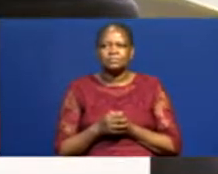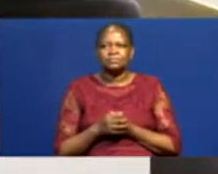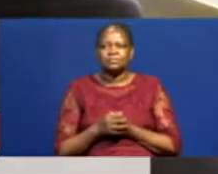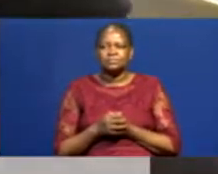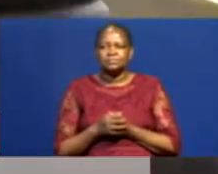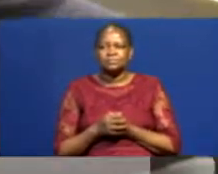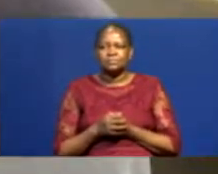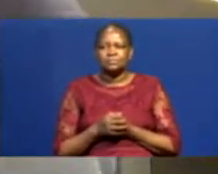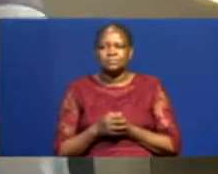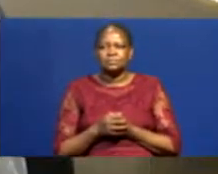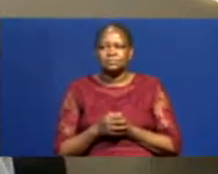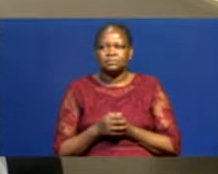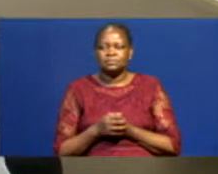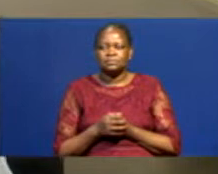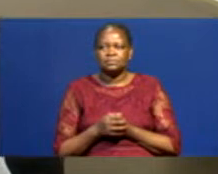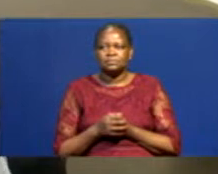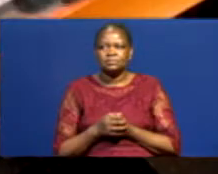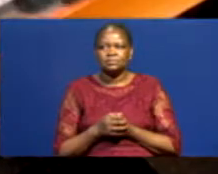Edition.